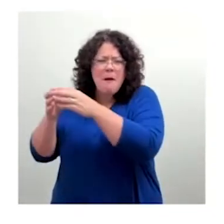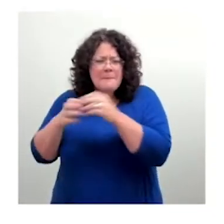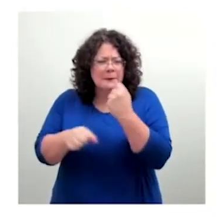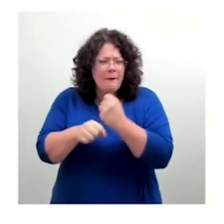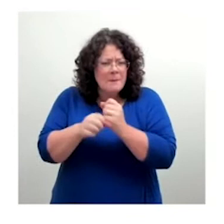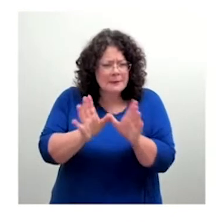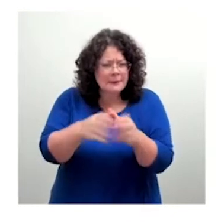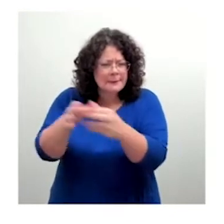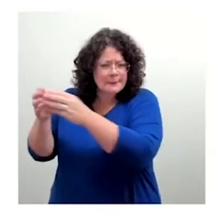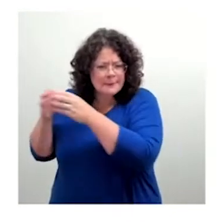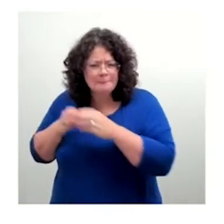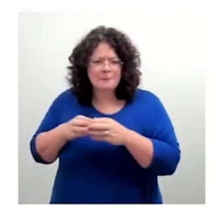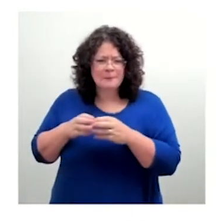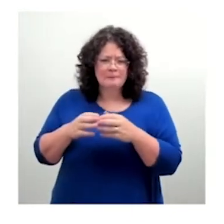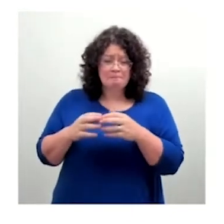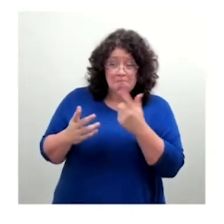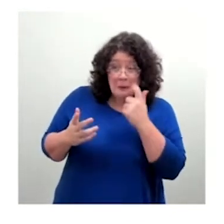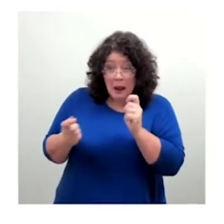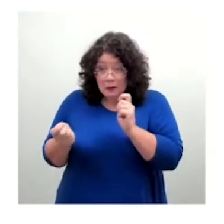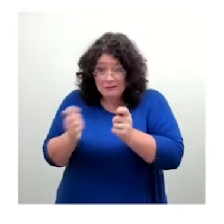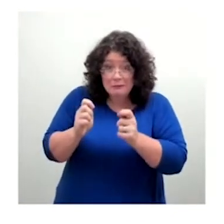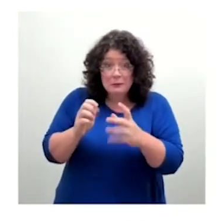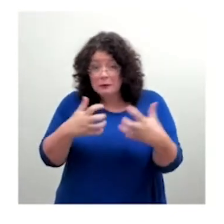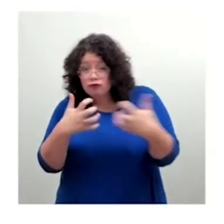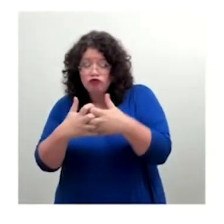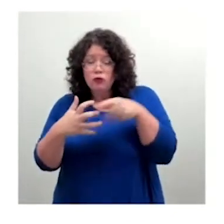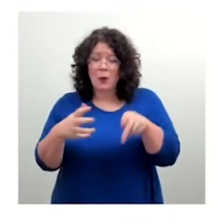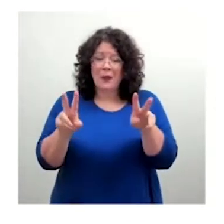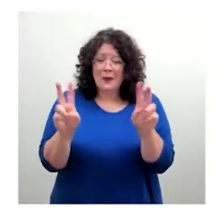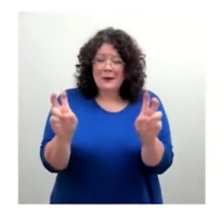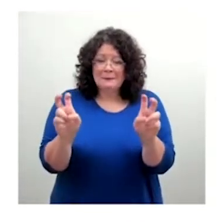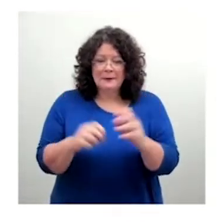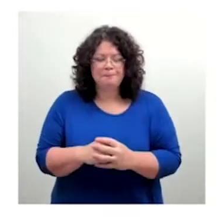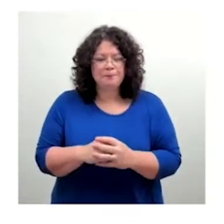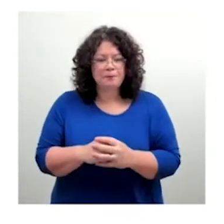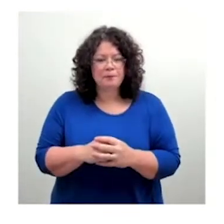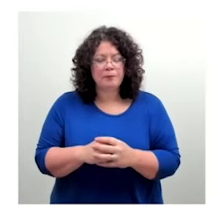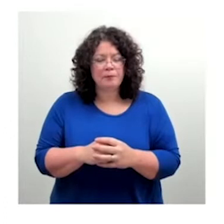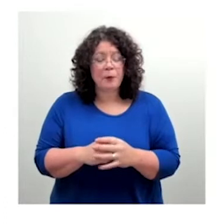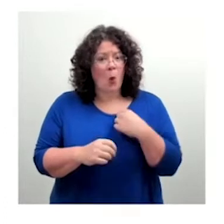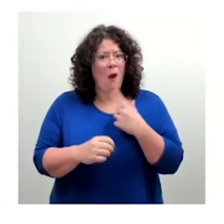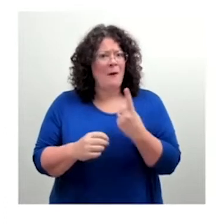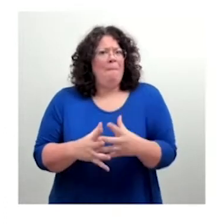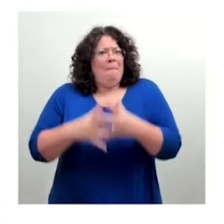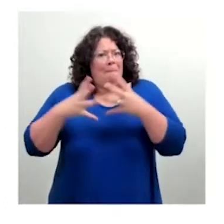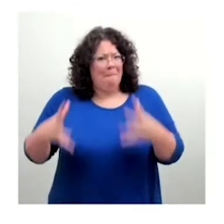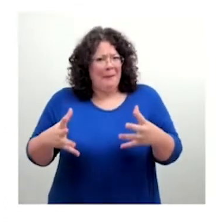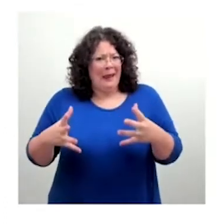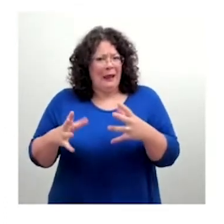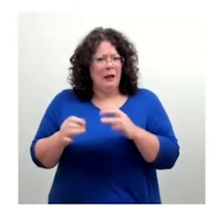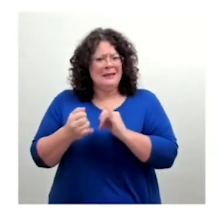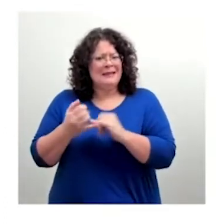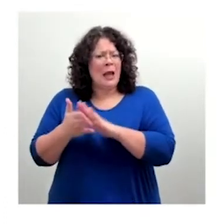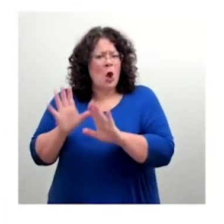unit. So we regularly speak to disabled people's organizations, and we've got our forum for those